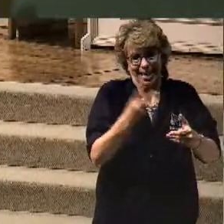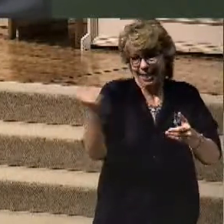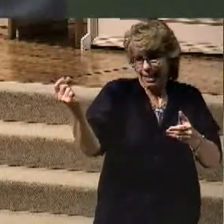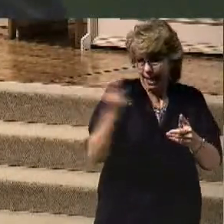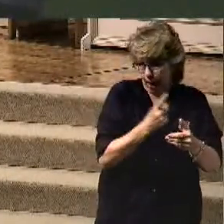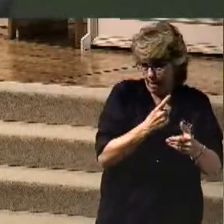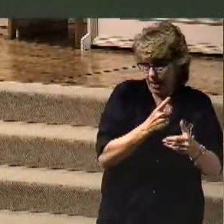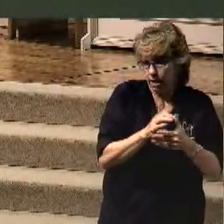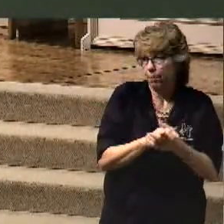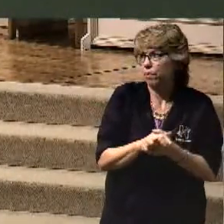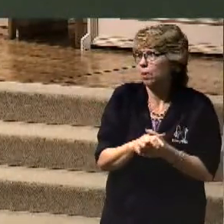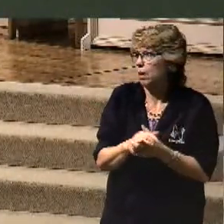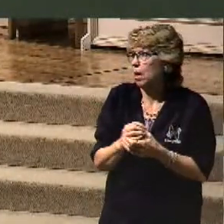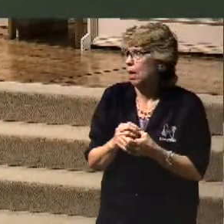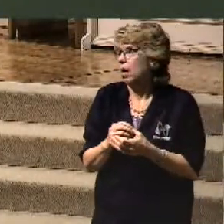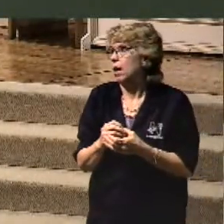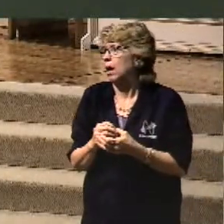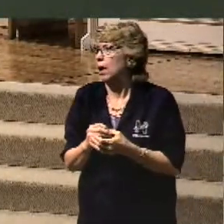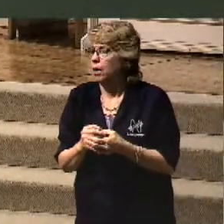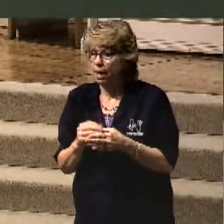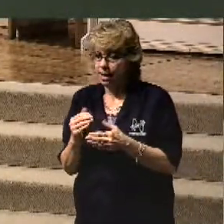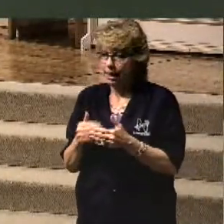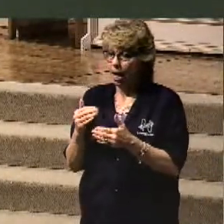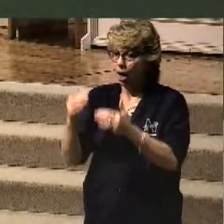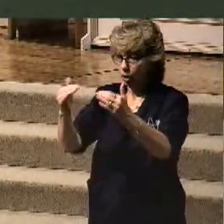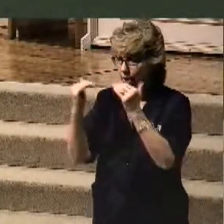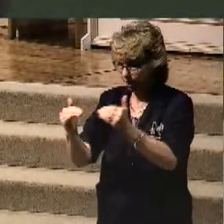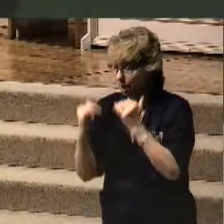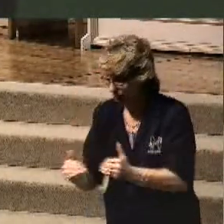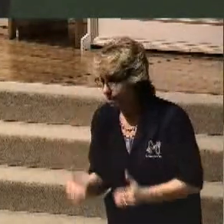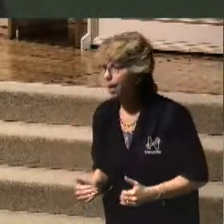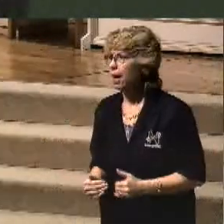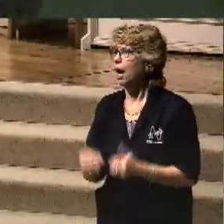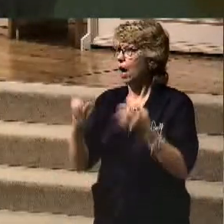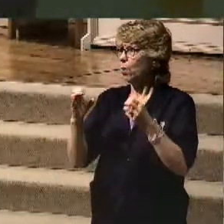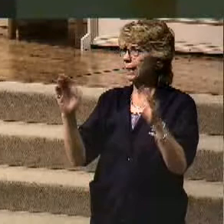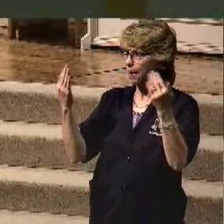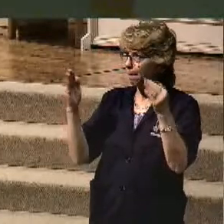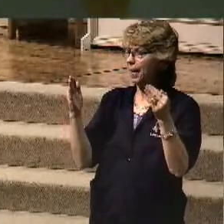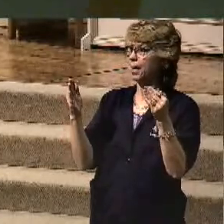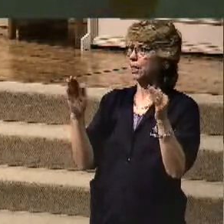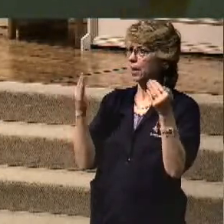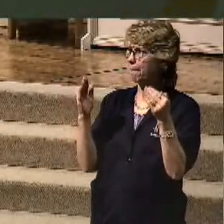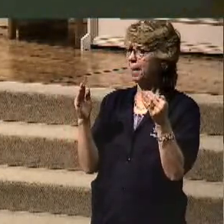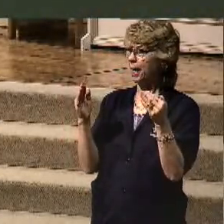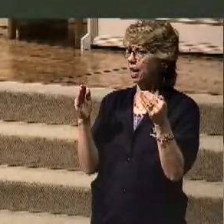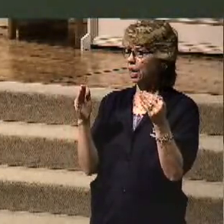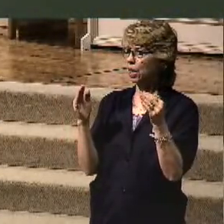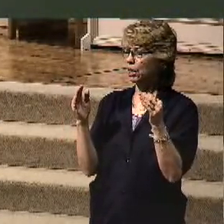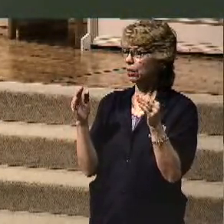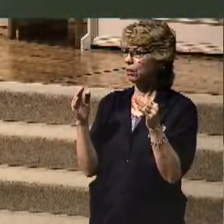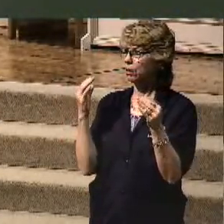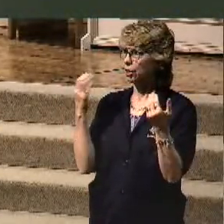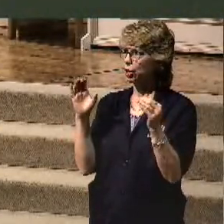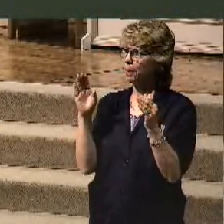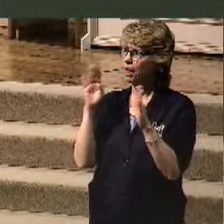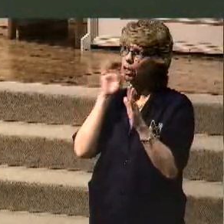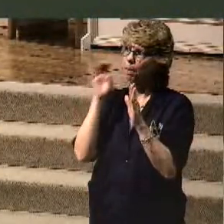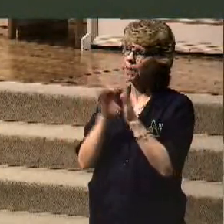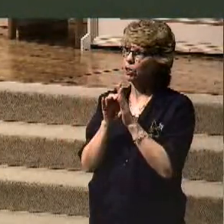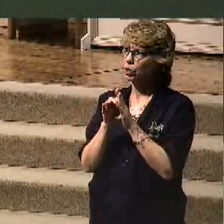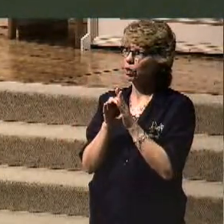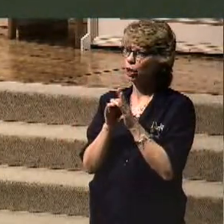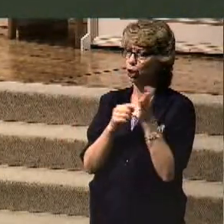And let's just do it real quickly because we won't have time later. Skip on down a couple slides to the comparison chart between the two, if you would, where you've got